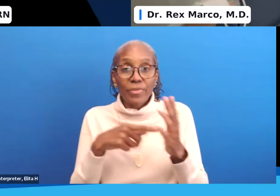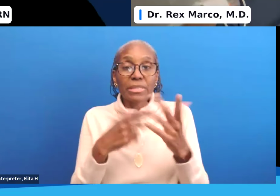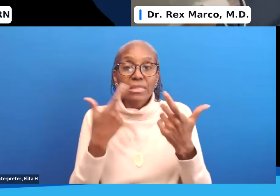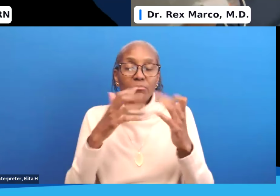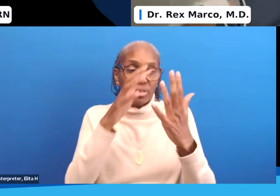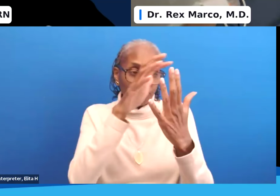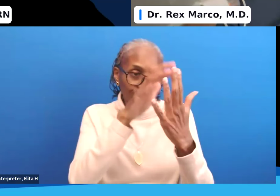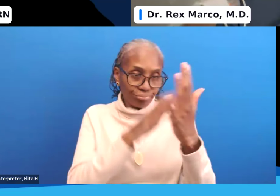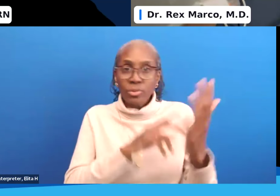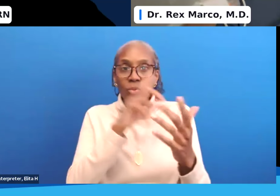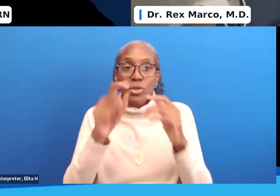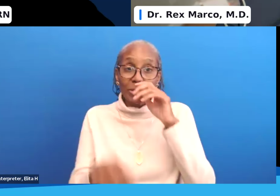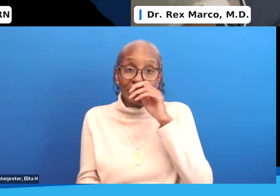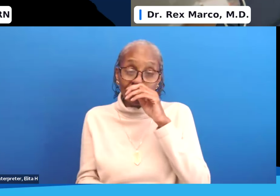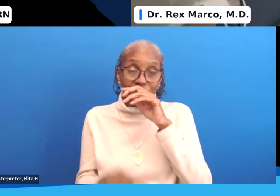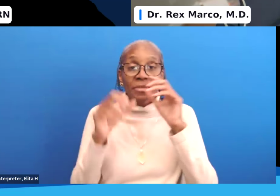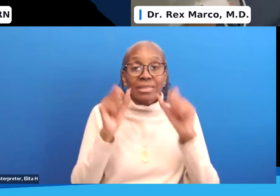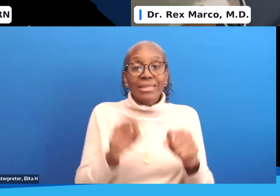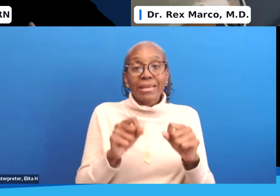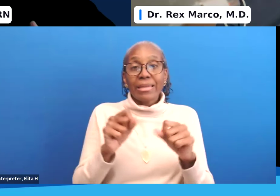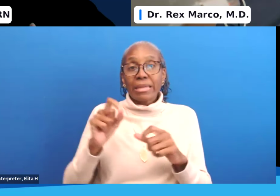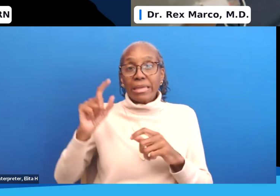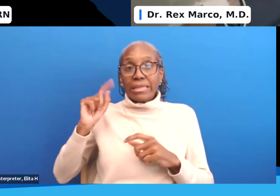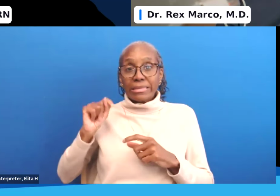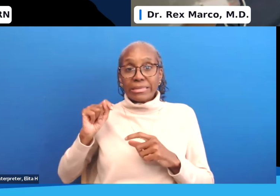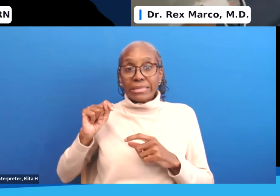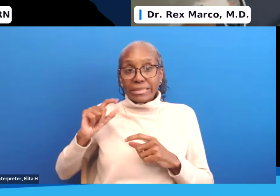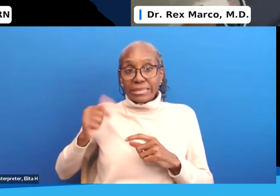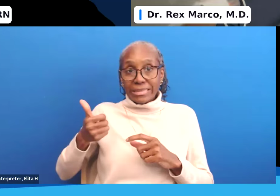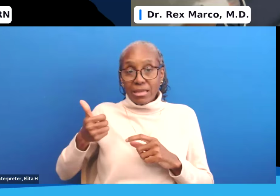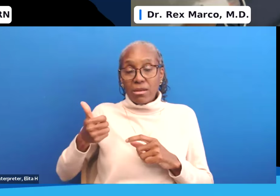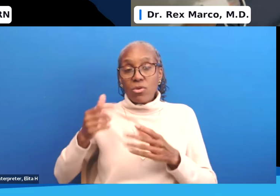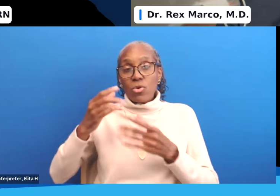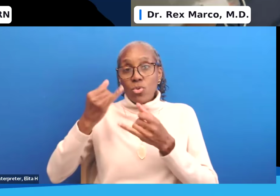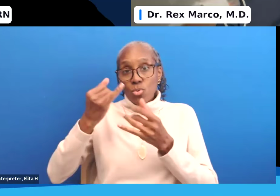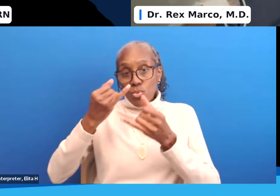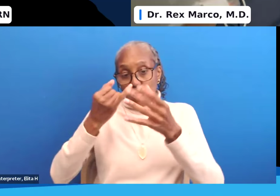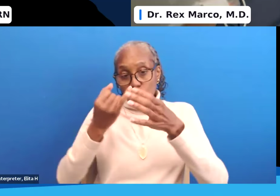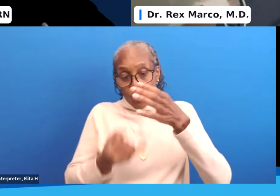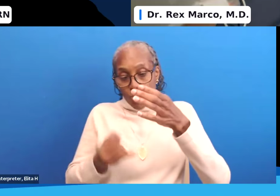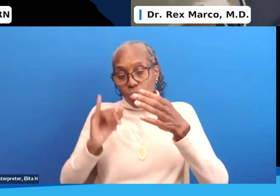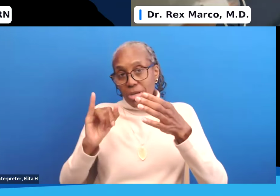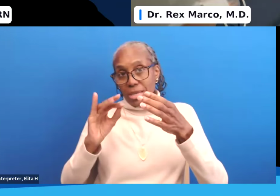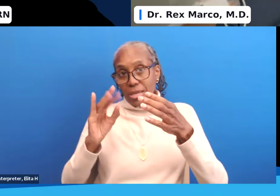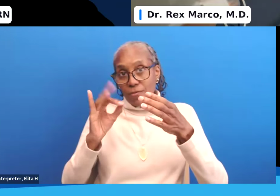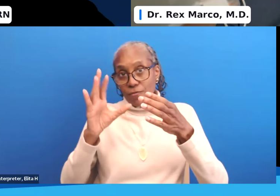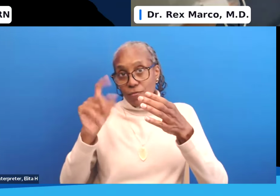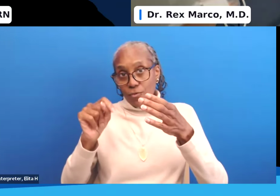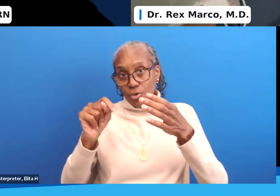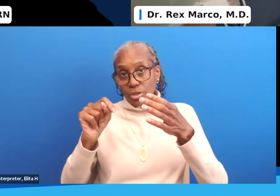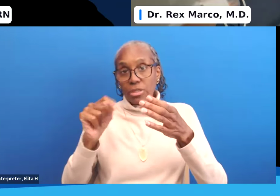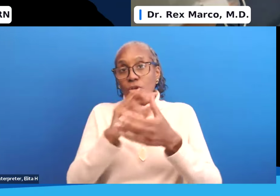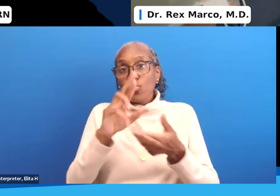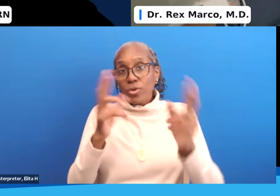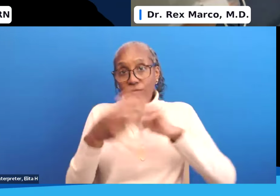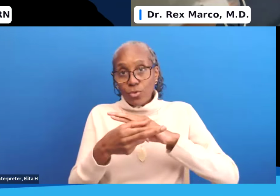big question. Can a T10 cord infarct be reversed? And can a